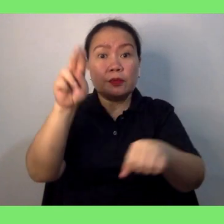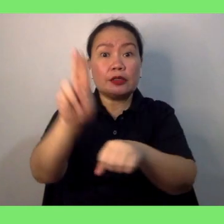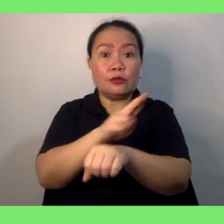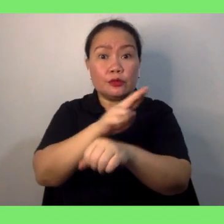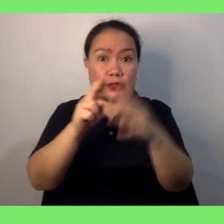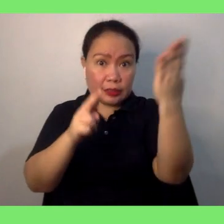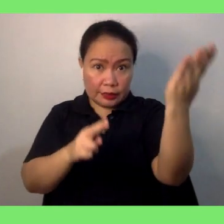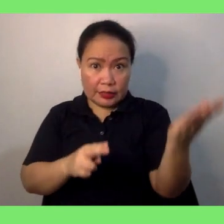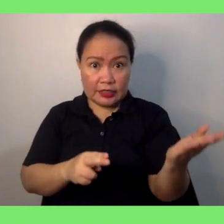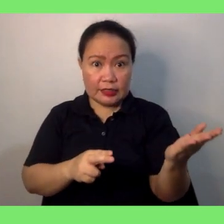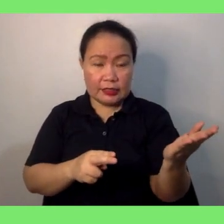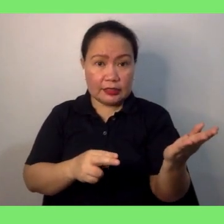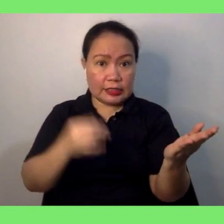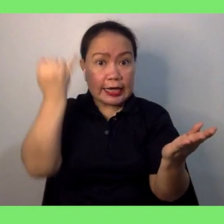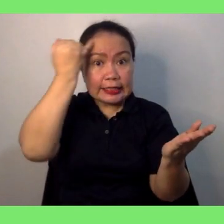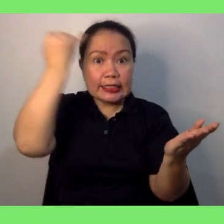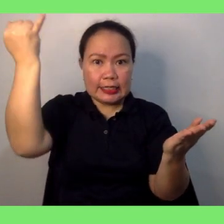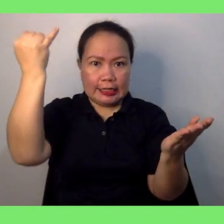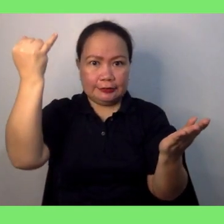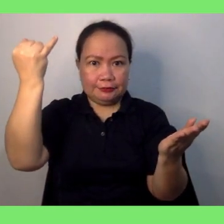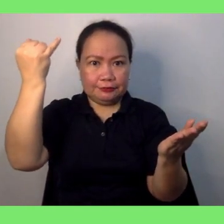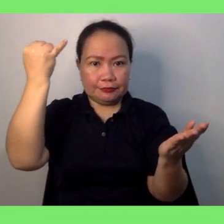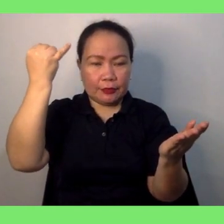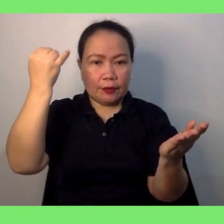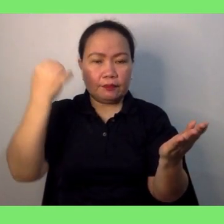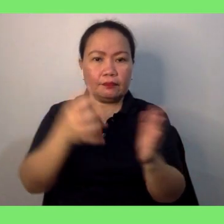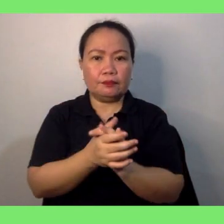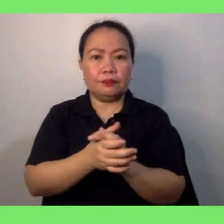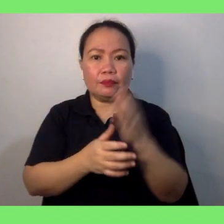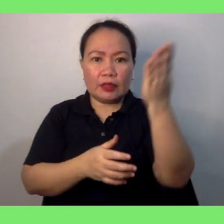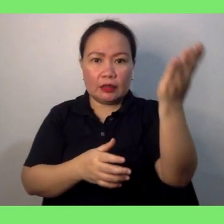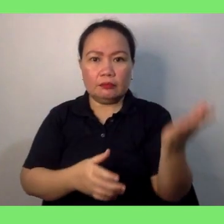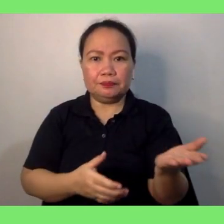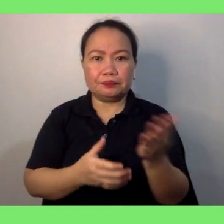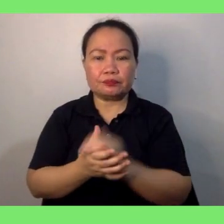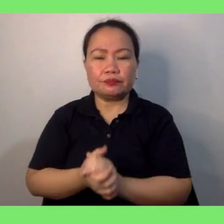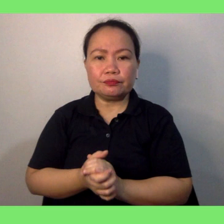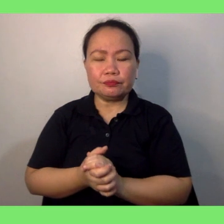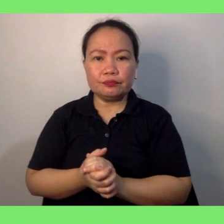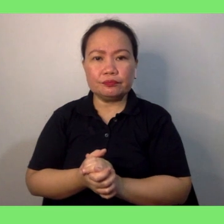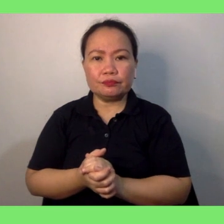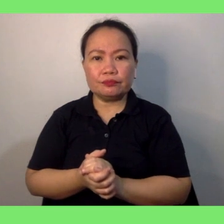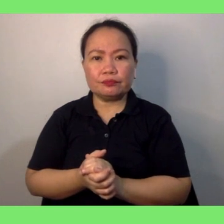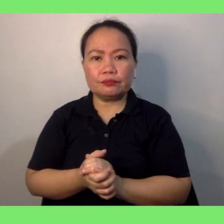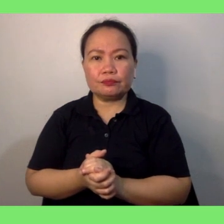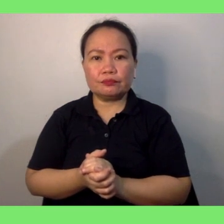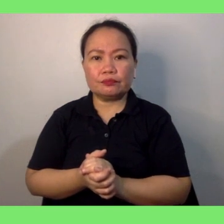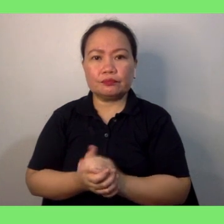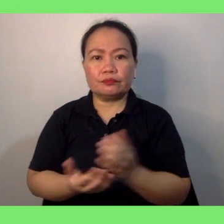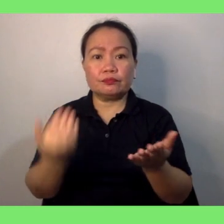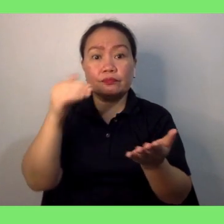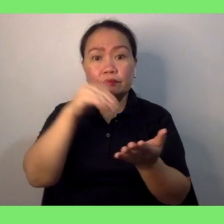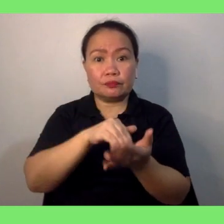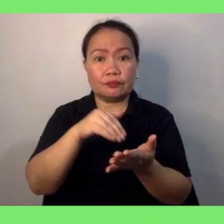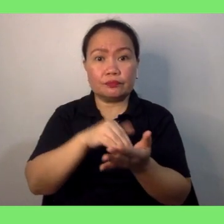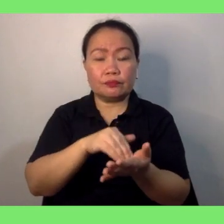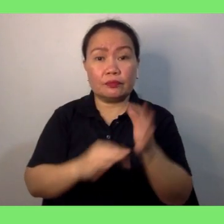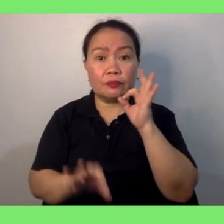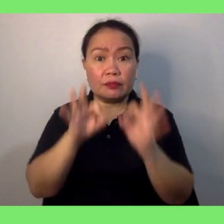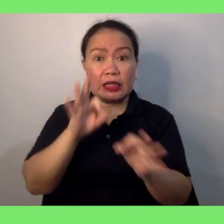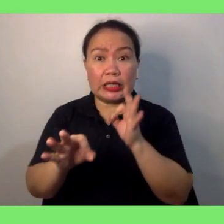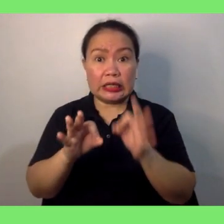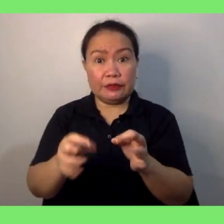concept or conclusion. So, ito yung na-conclude natin. Okay? Based dun sa example natin kanina. So, ulitin